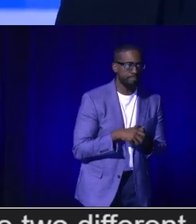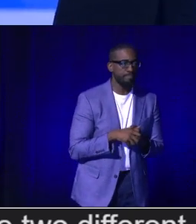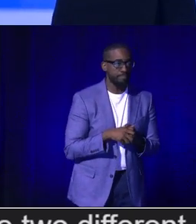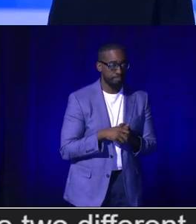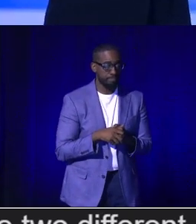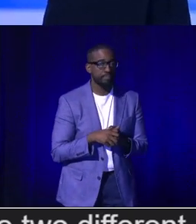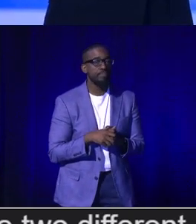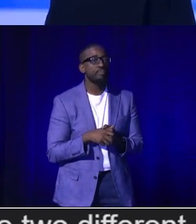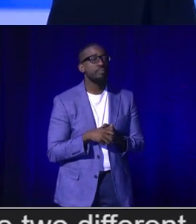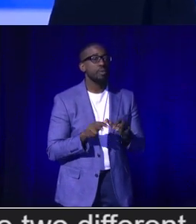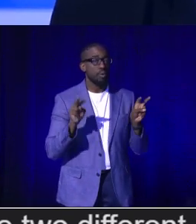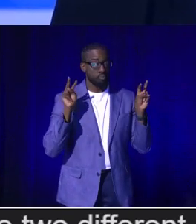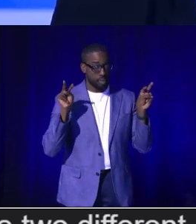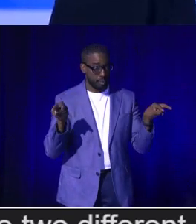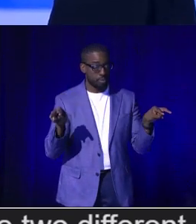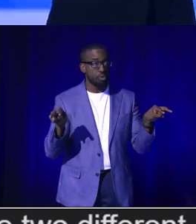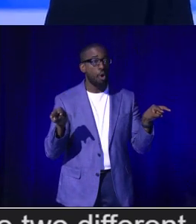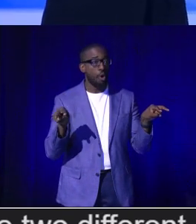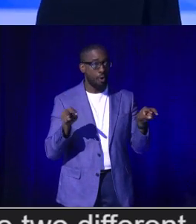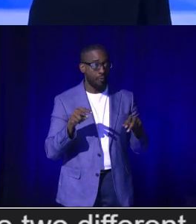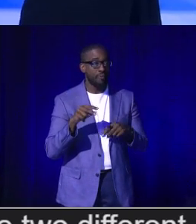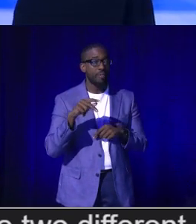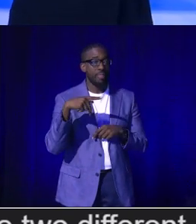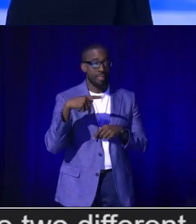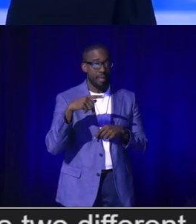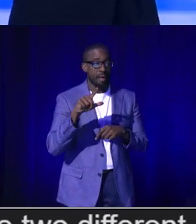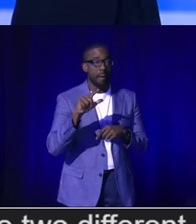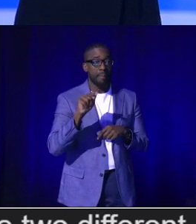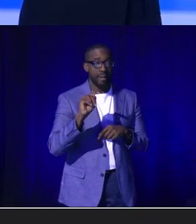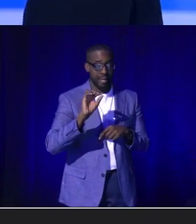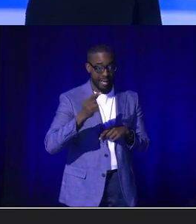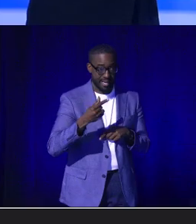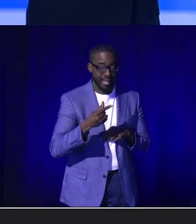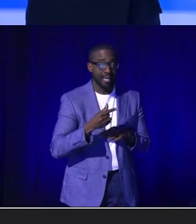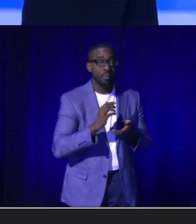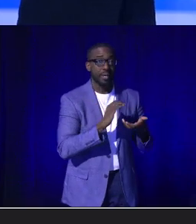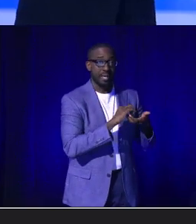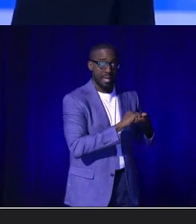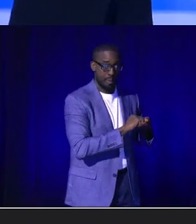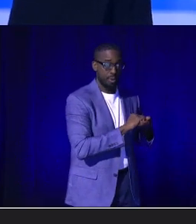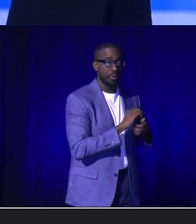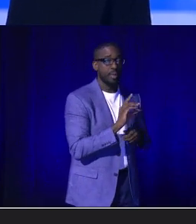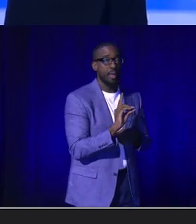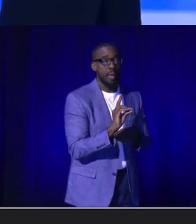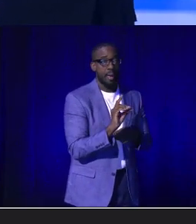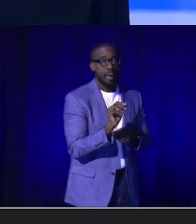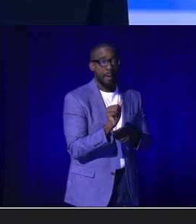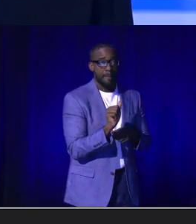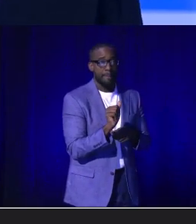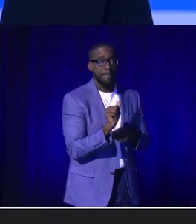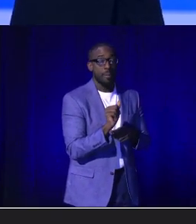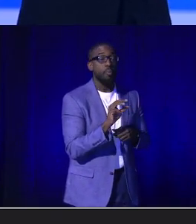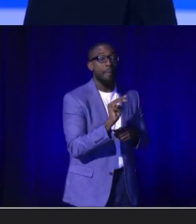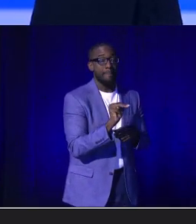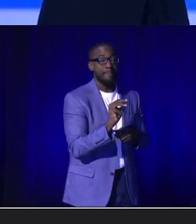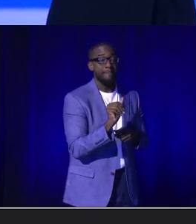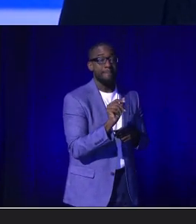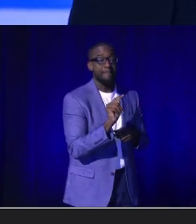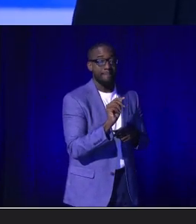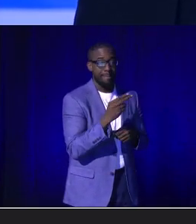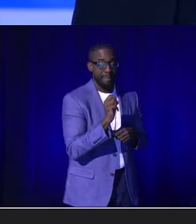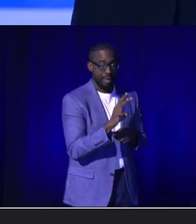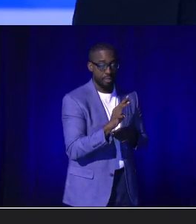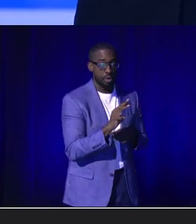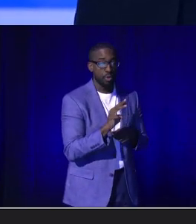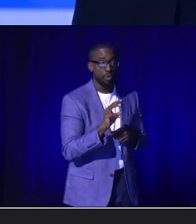observed the lithium plating, as I mentioned. So we collaborated with Matthew Dubray at HNEI, Hawaii's